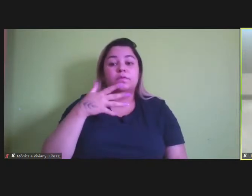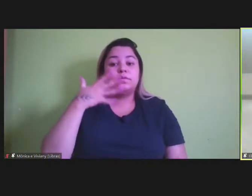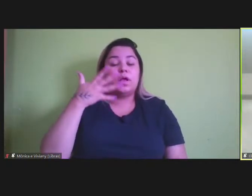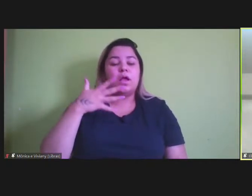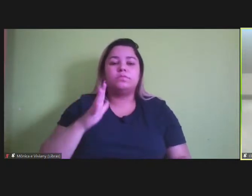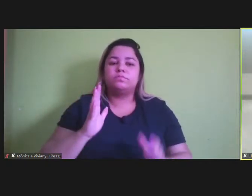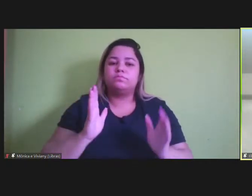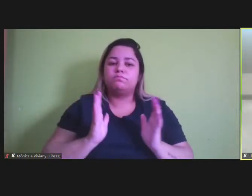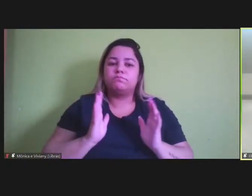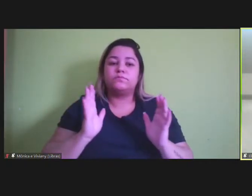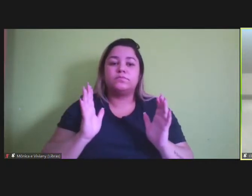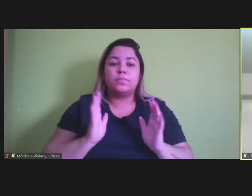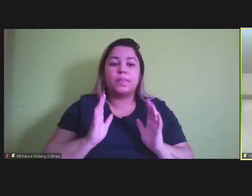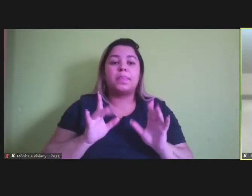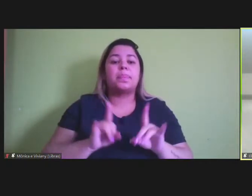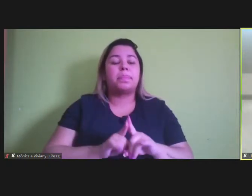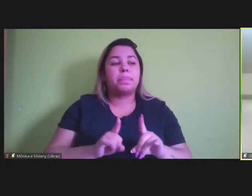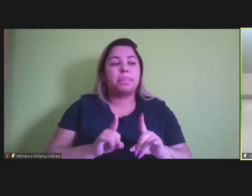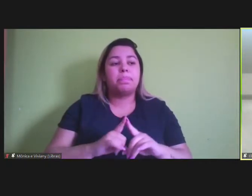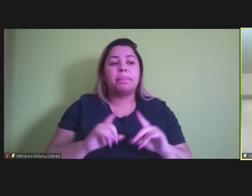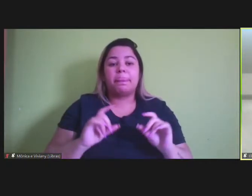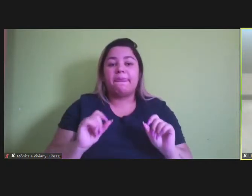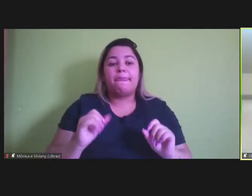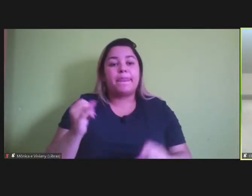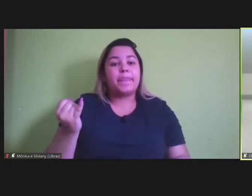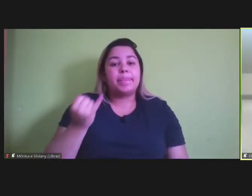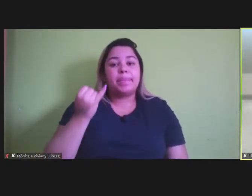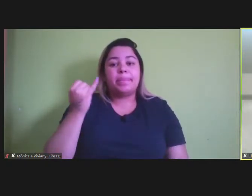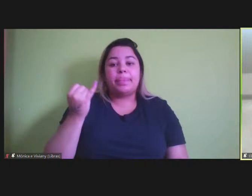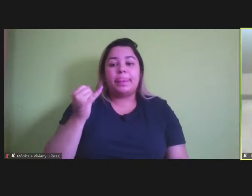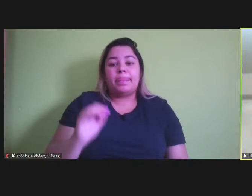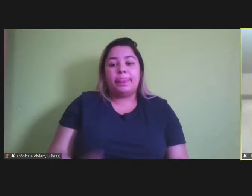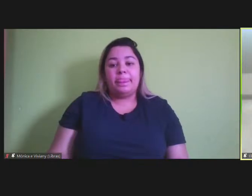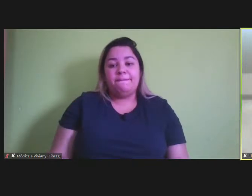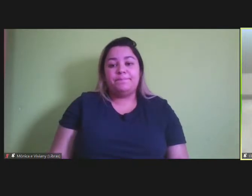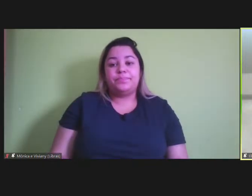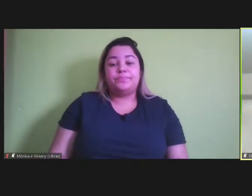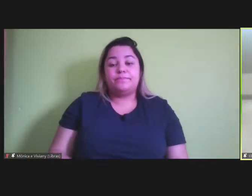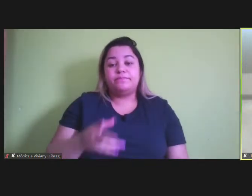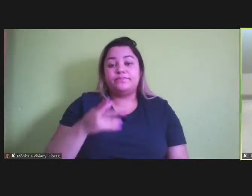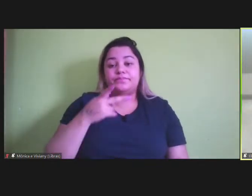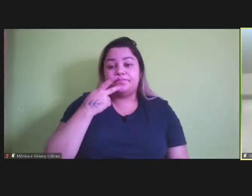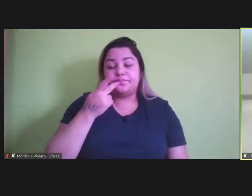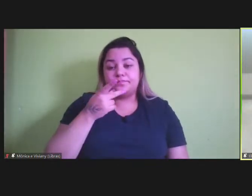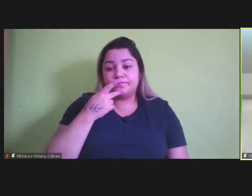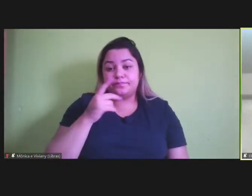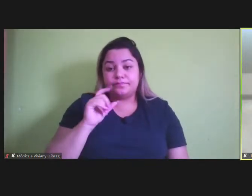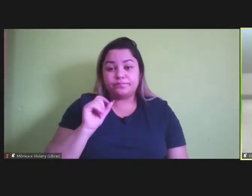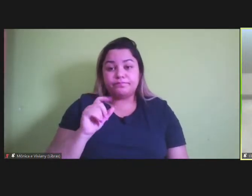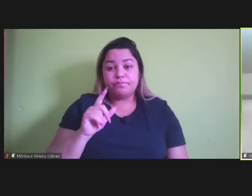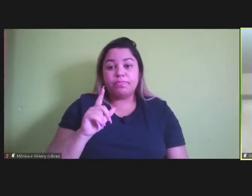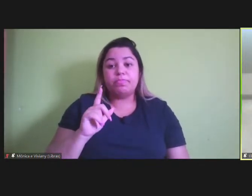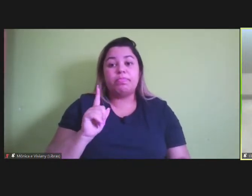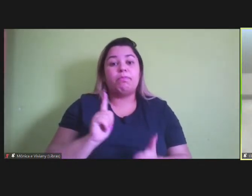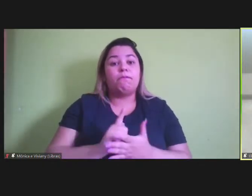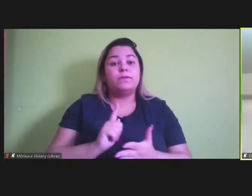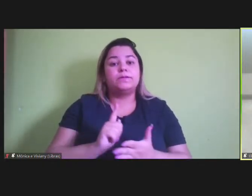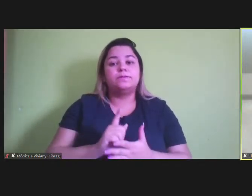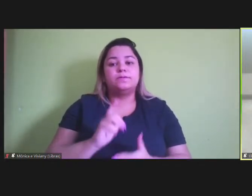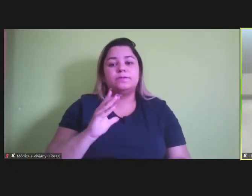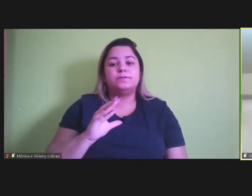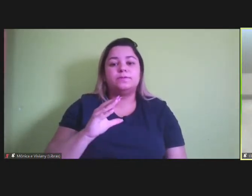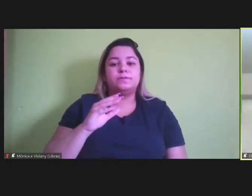Since a lot of people have already talked about a lot of things, they're very fundamented. I'm going to now talk about the role